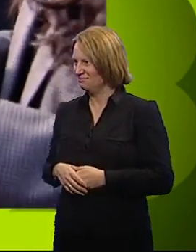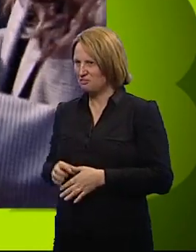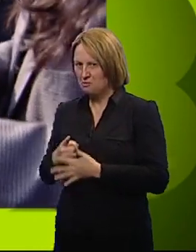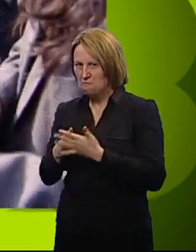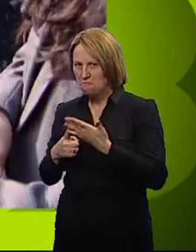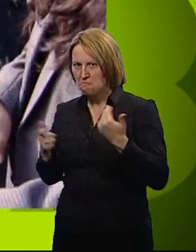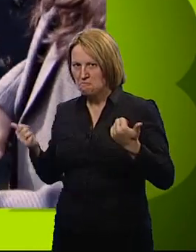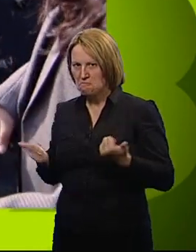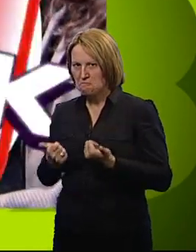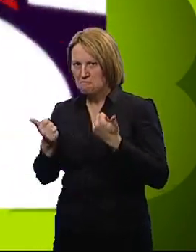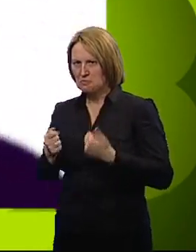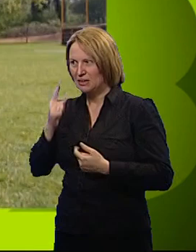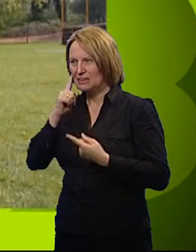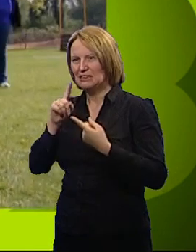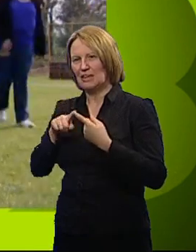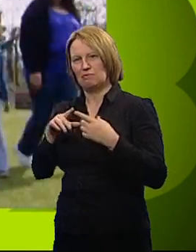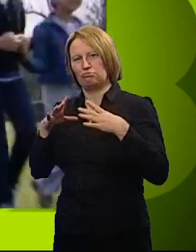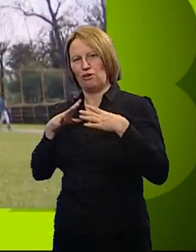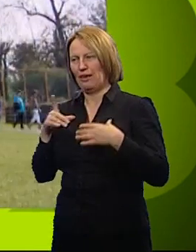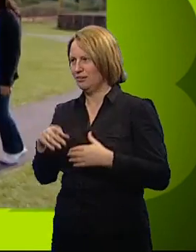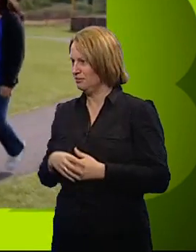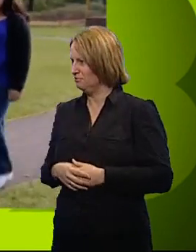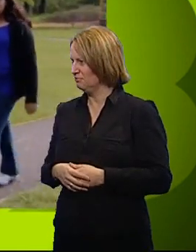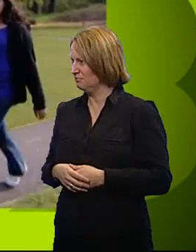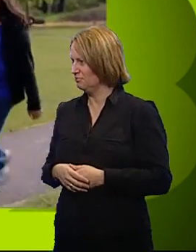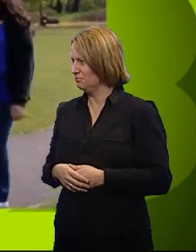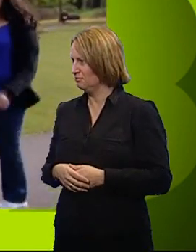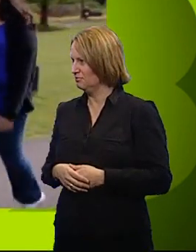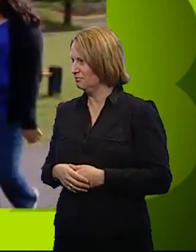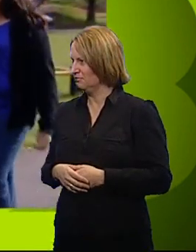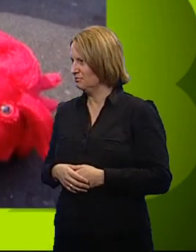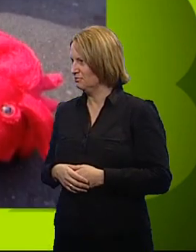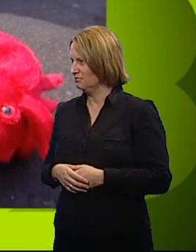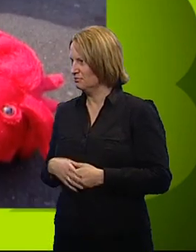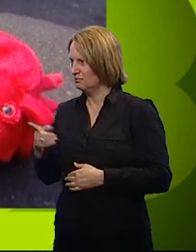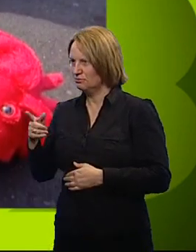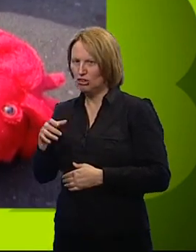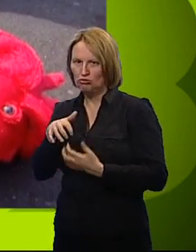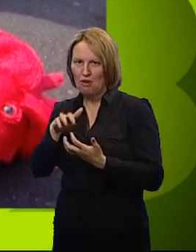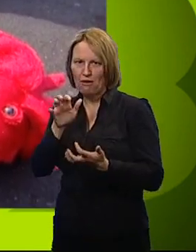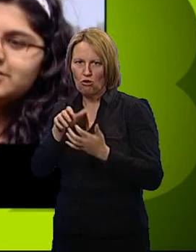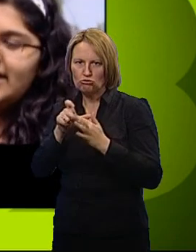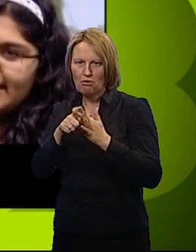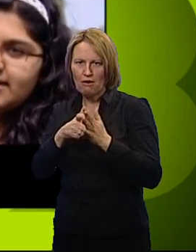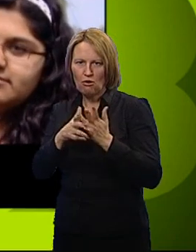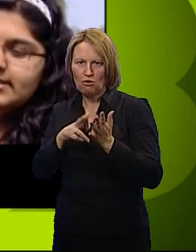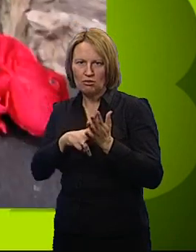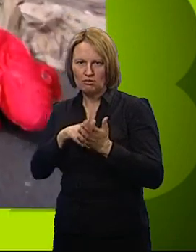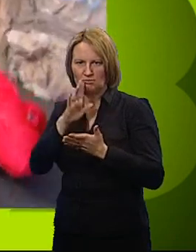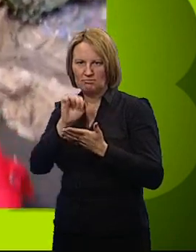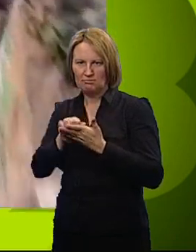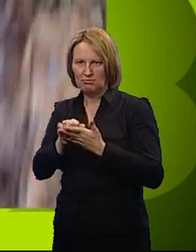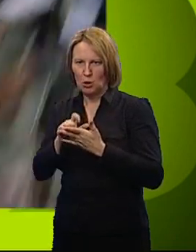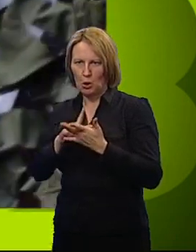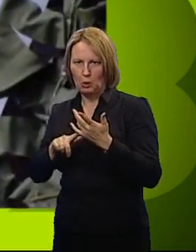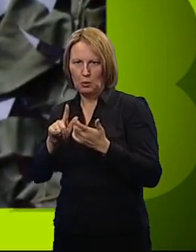well, they nearly got it all. Let's see how they do with break number two. It's a dragon. We found this dragon and it was